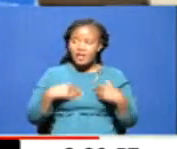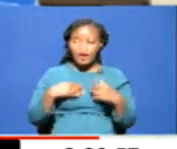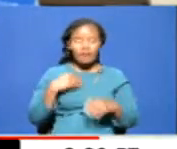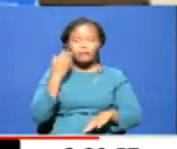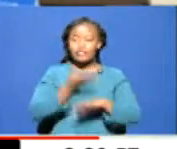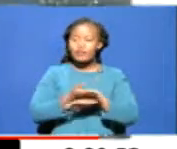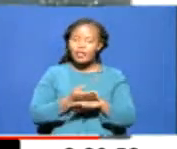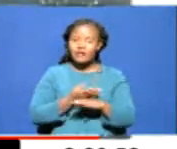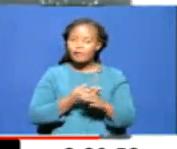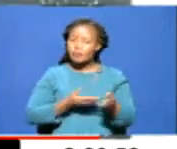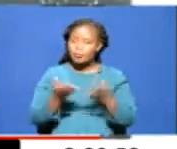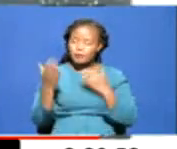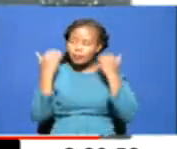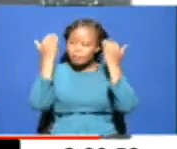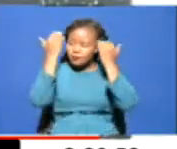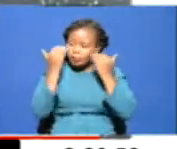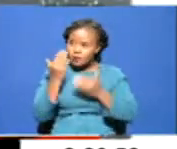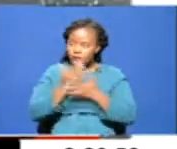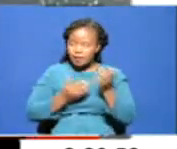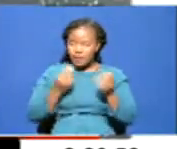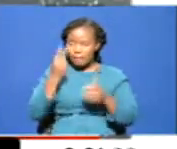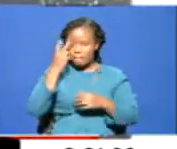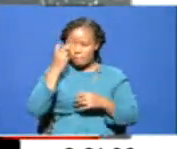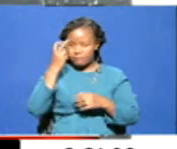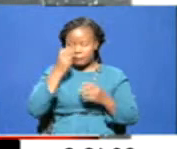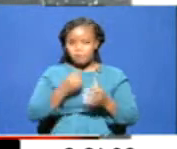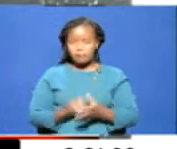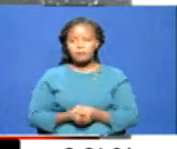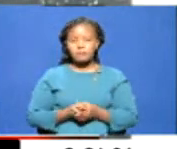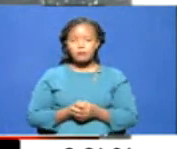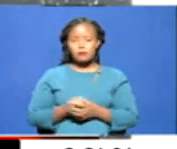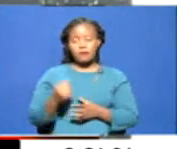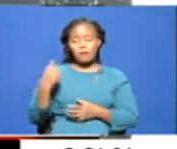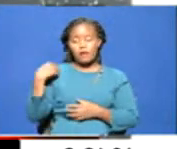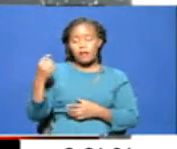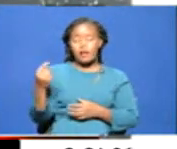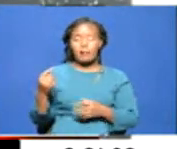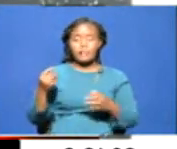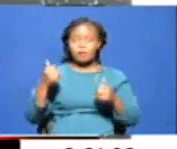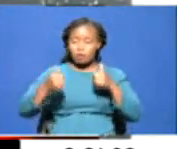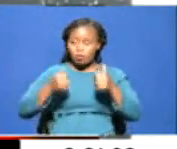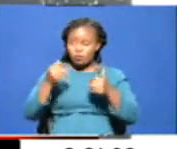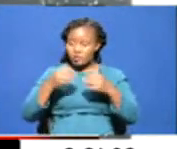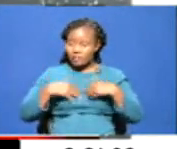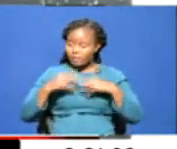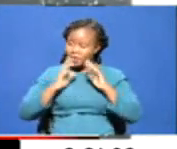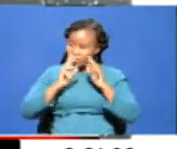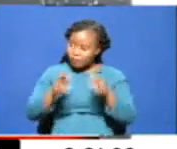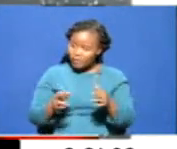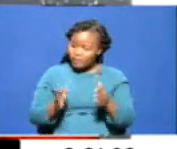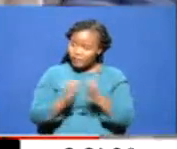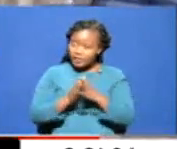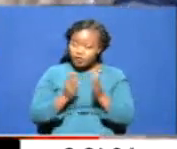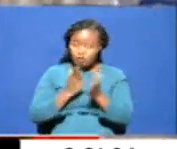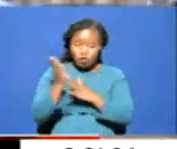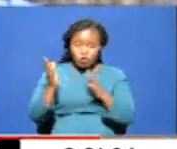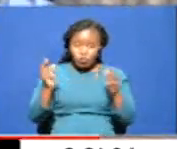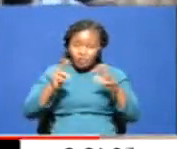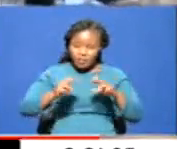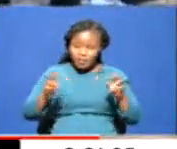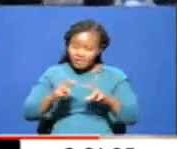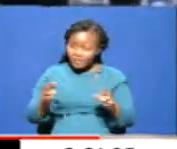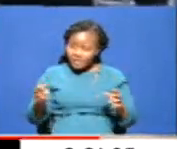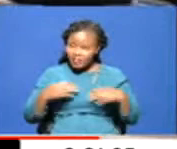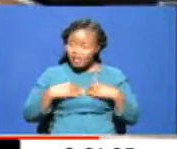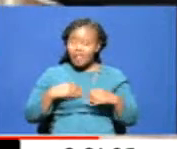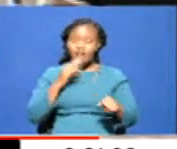sexual offenses. When you look at the numbers that are being reported, or the ones that have been identified through research, they're actually lower because there are so many other cases that